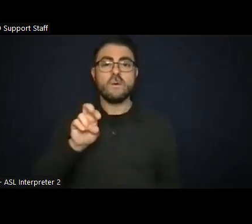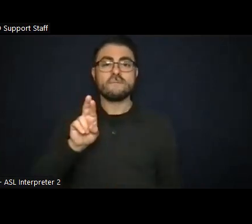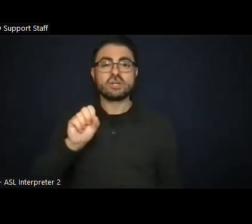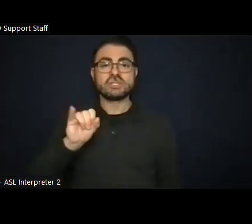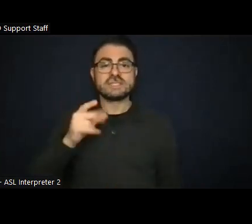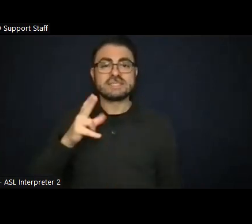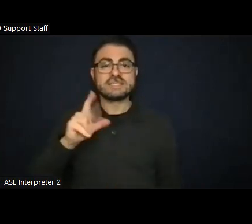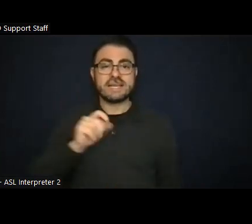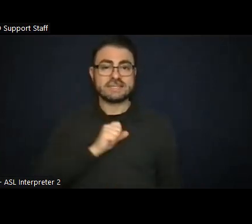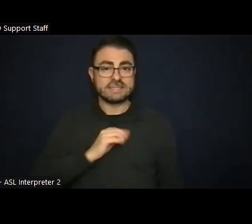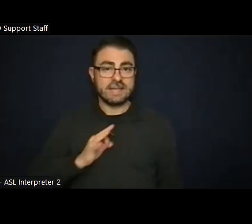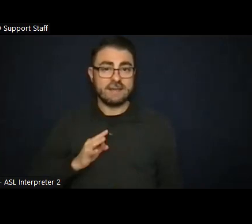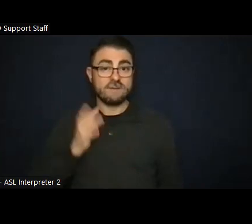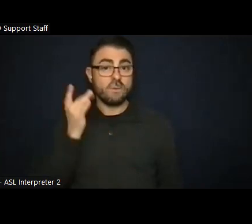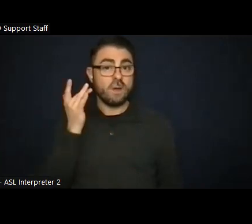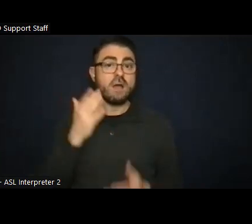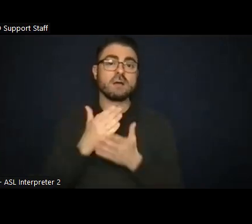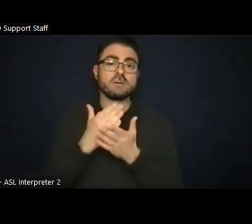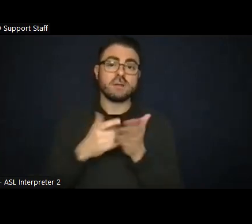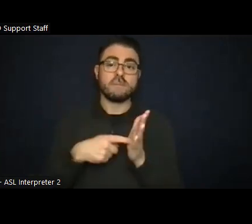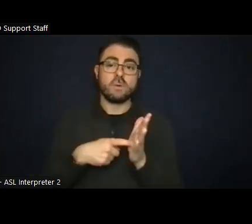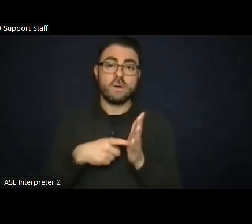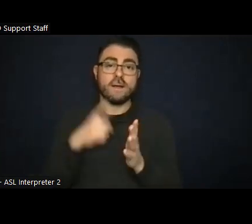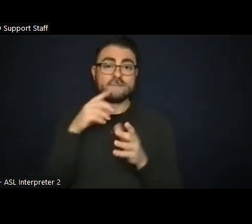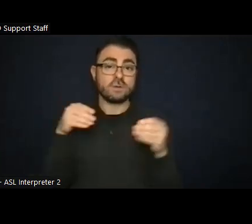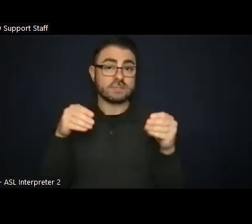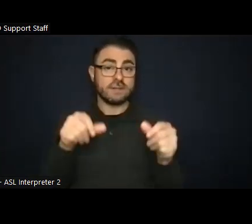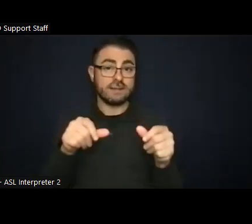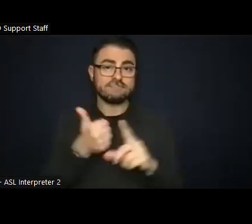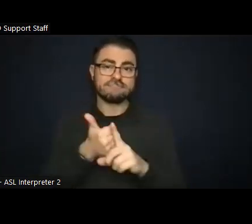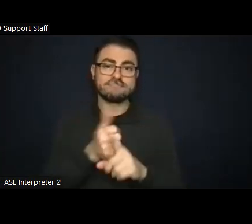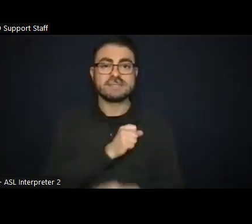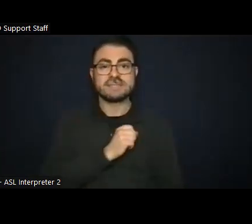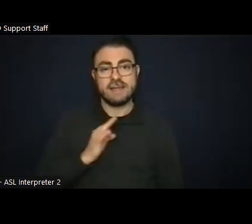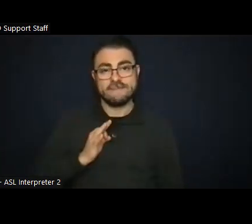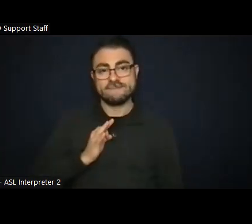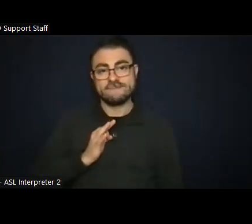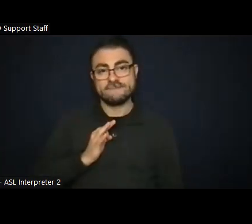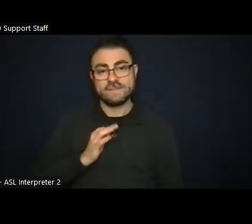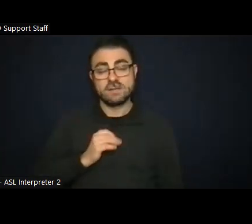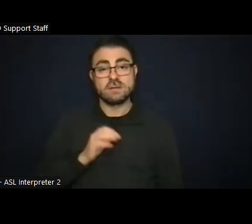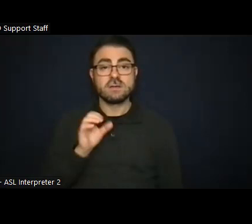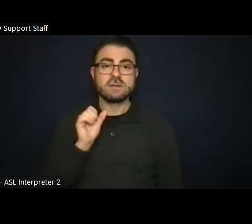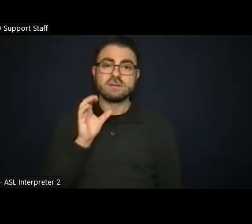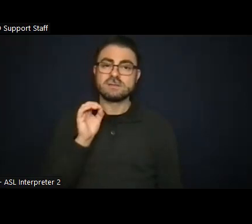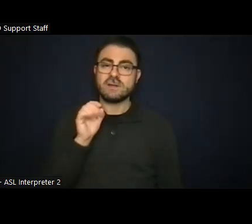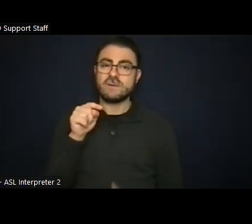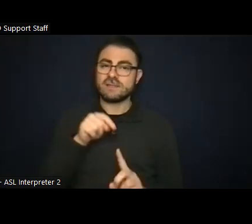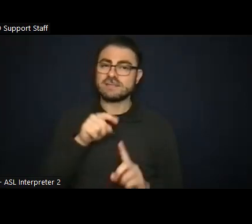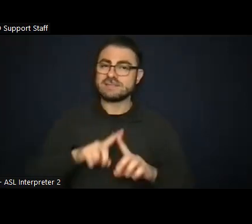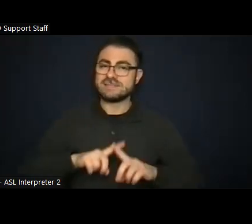because some of what's required to have money spent on it is staff. So this is a different document. This